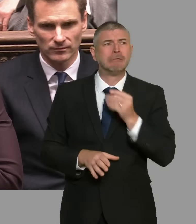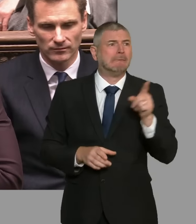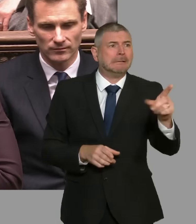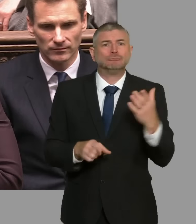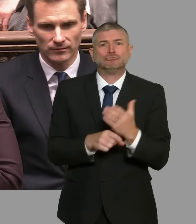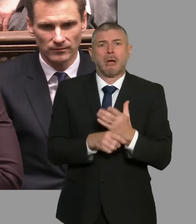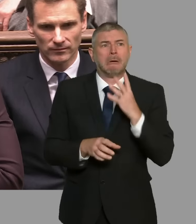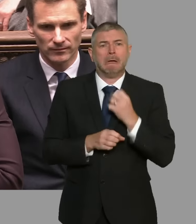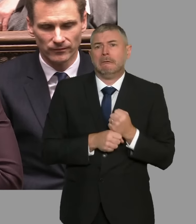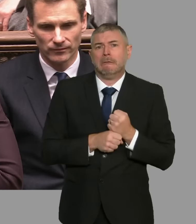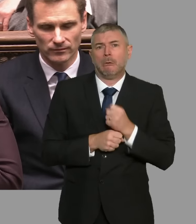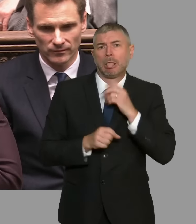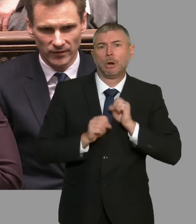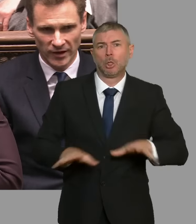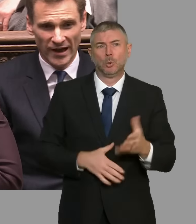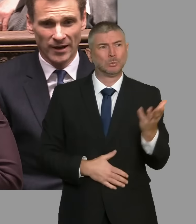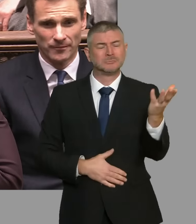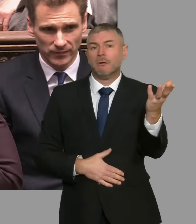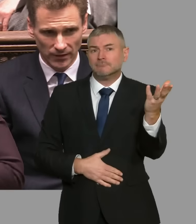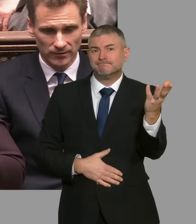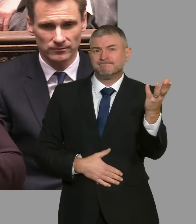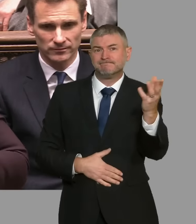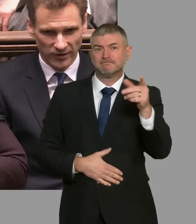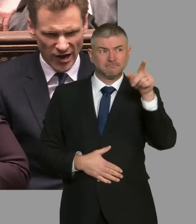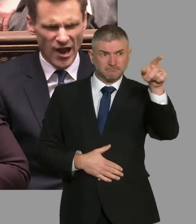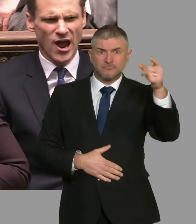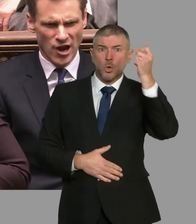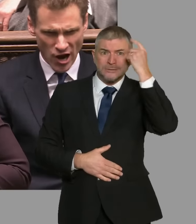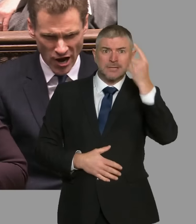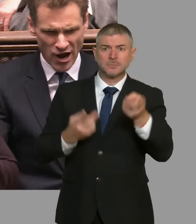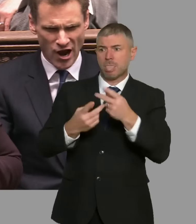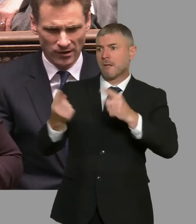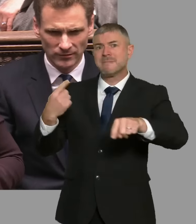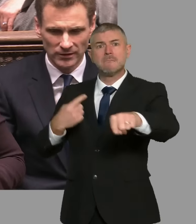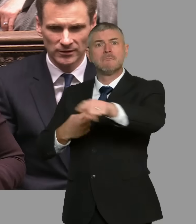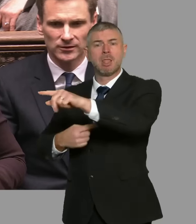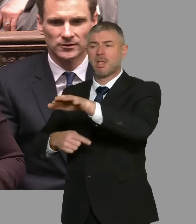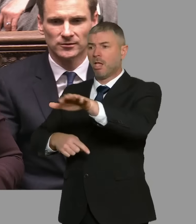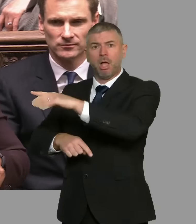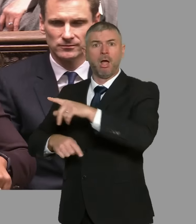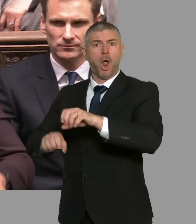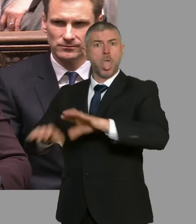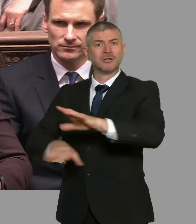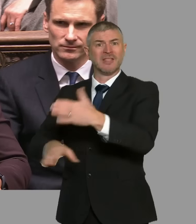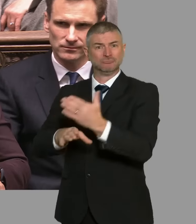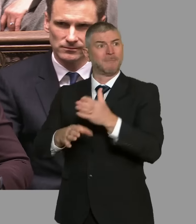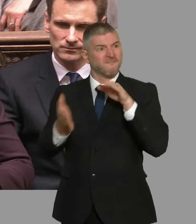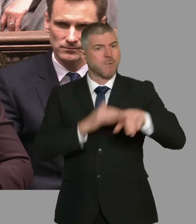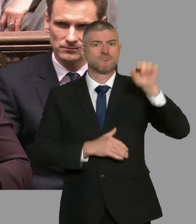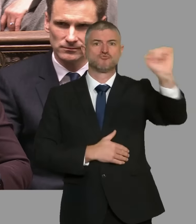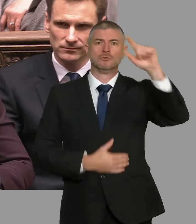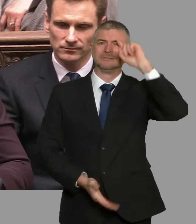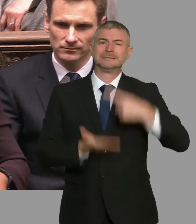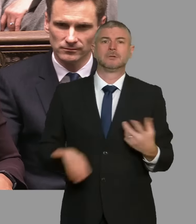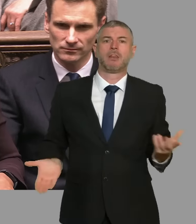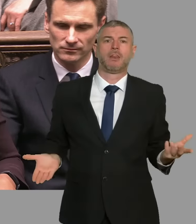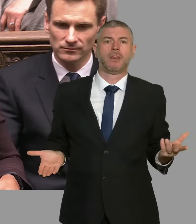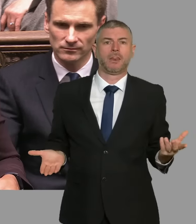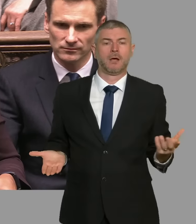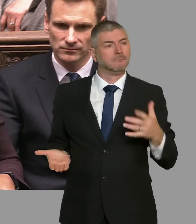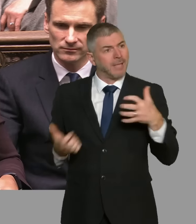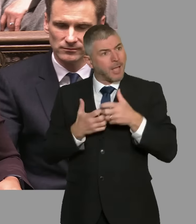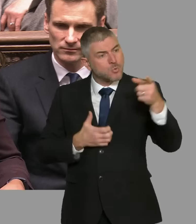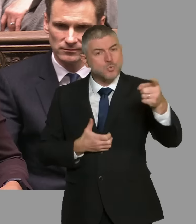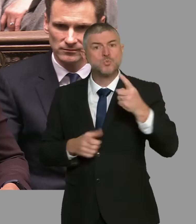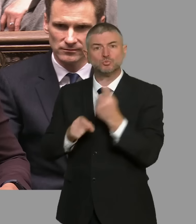all those people out there losing their jobs. How can he talk about growth? Yesterday, we learned that unemployment